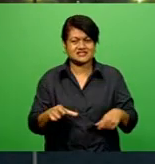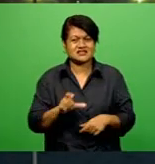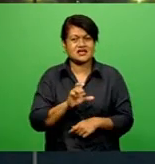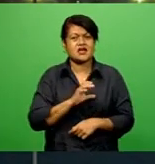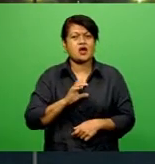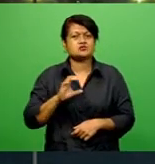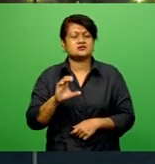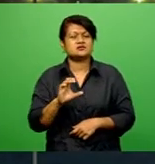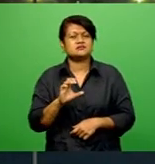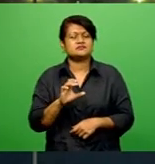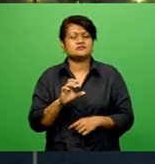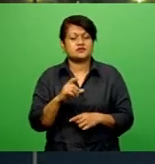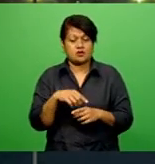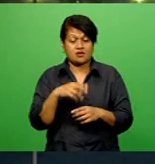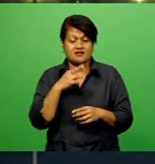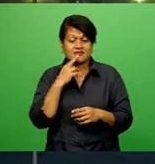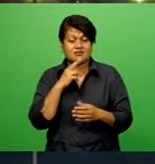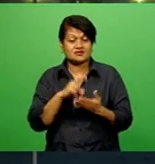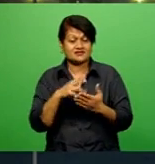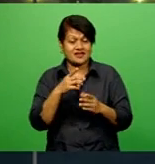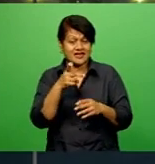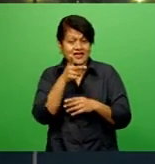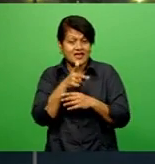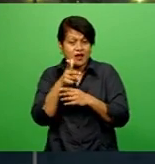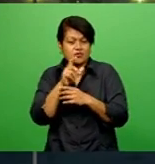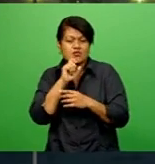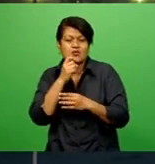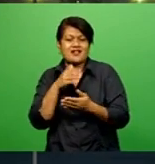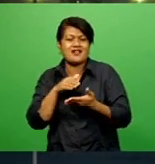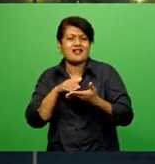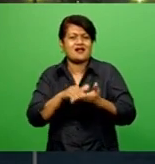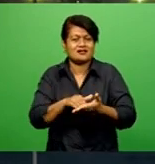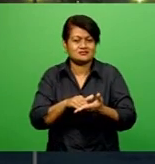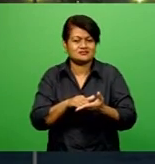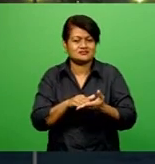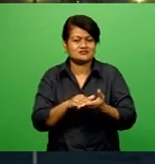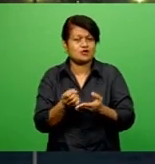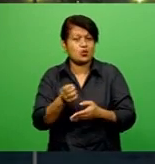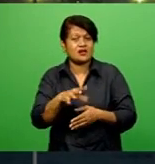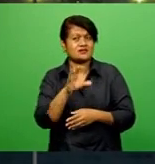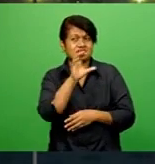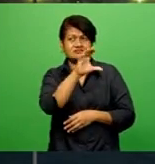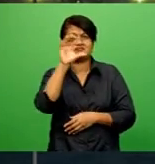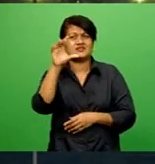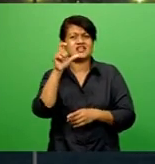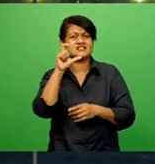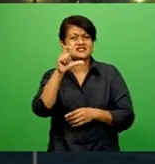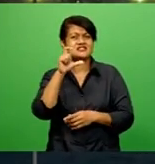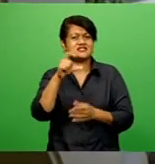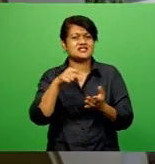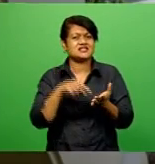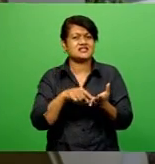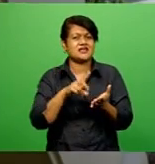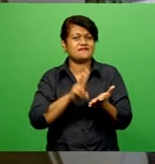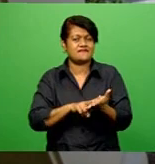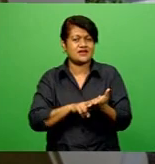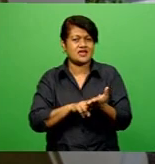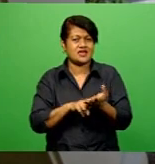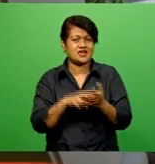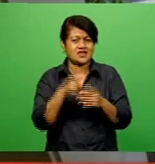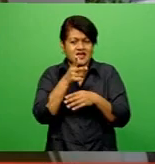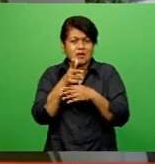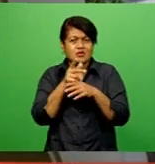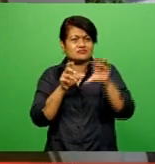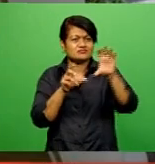Wangairondovu reports these cameras will complement the already installed CCTV cameras. The